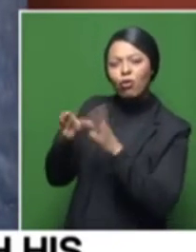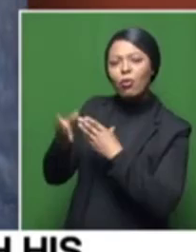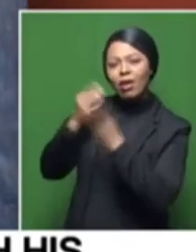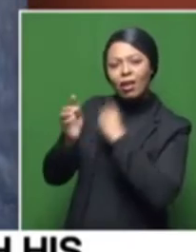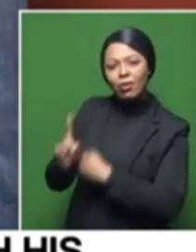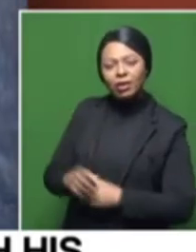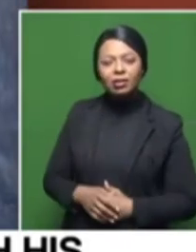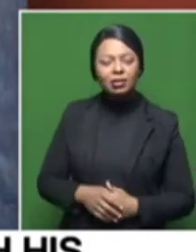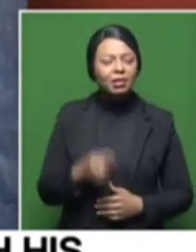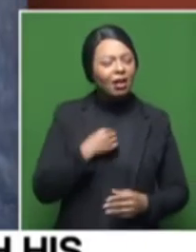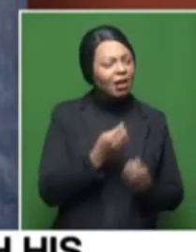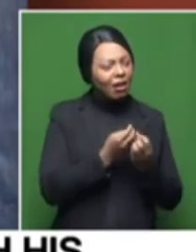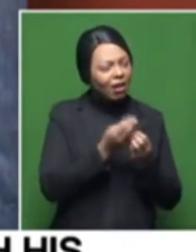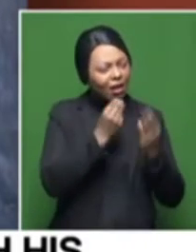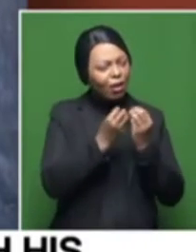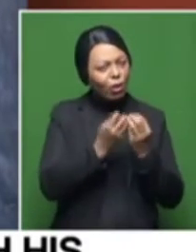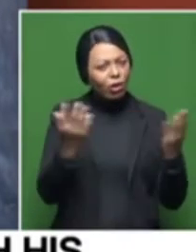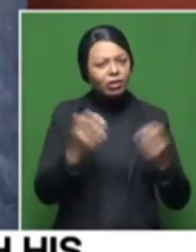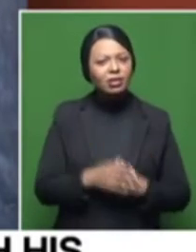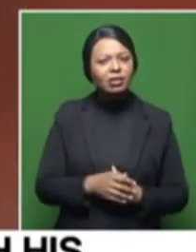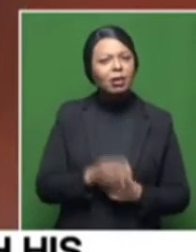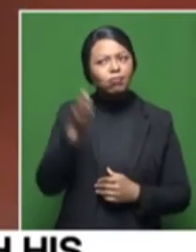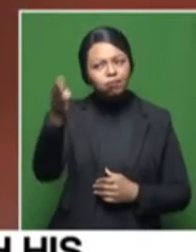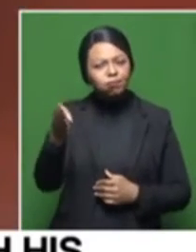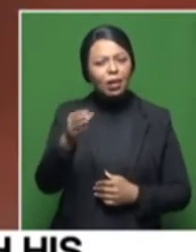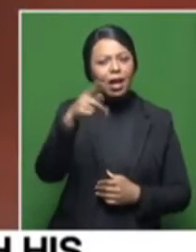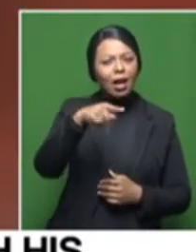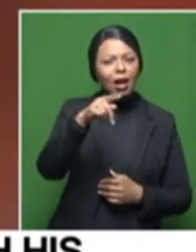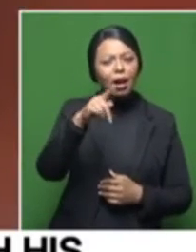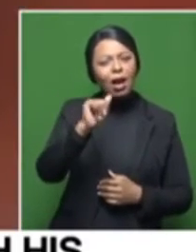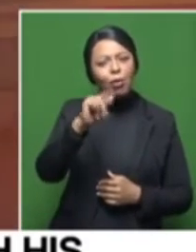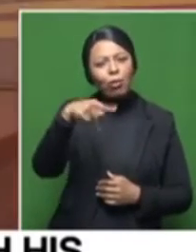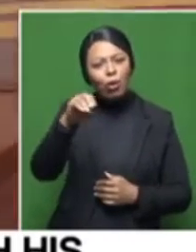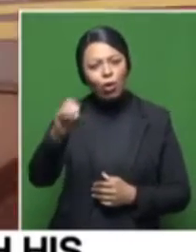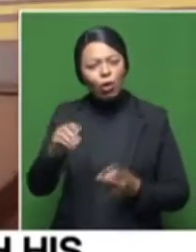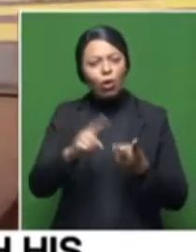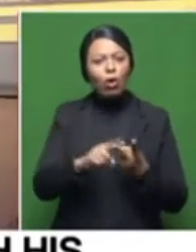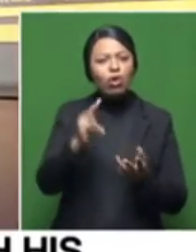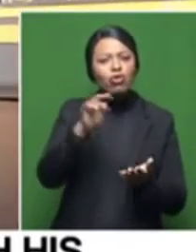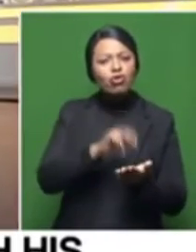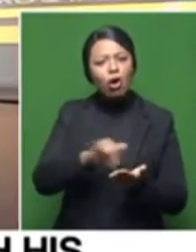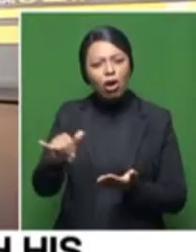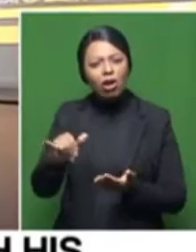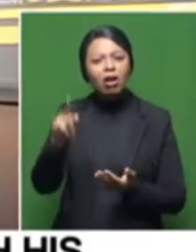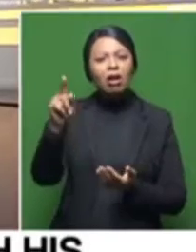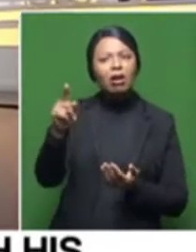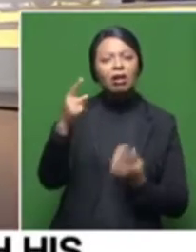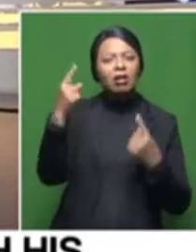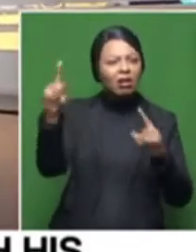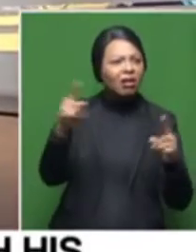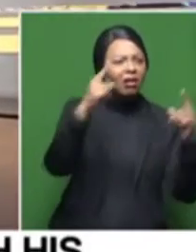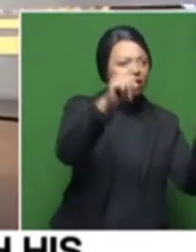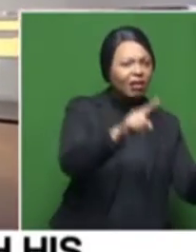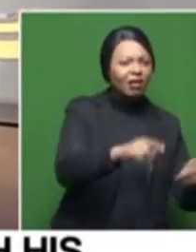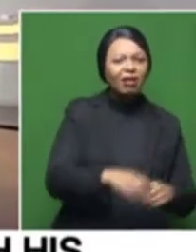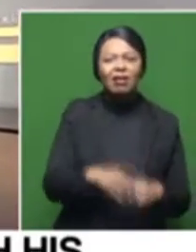most amazing stages. I mean, we played at the Apollo Theatre in New York. We played in Norway. We were touring.